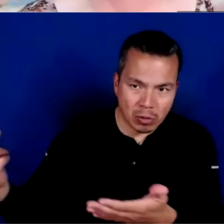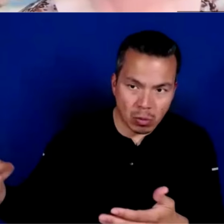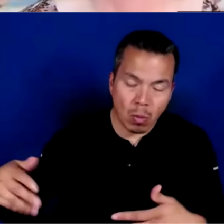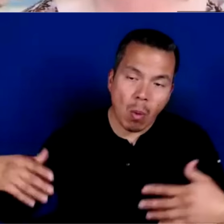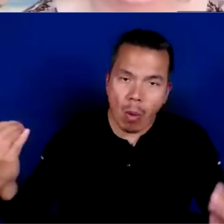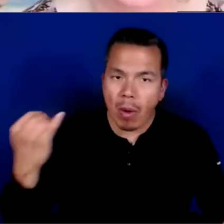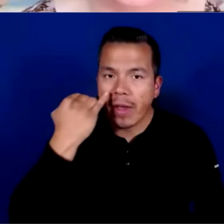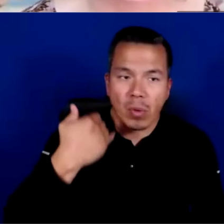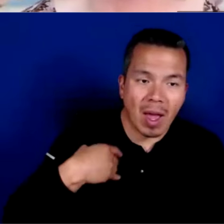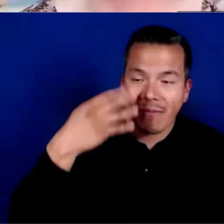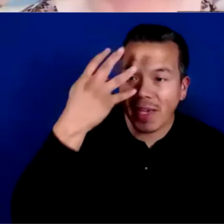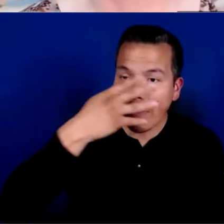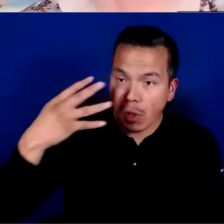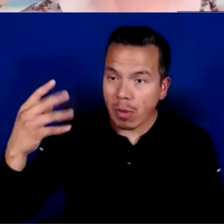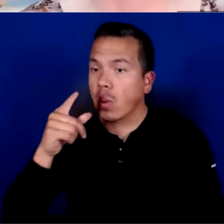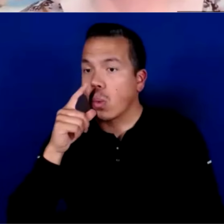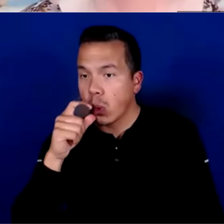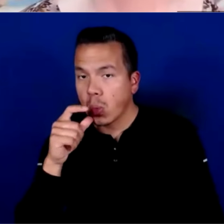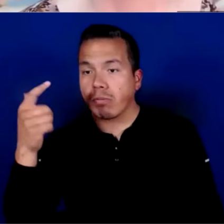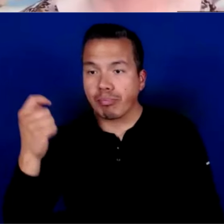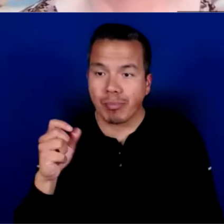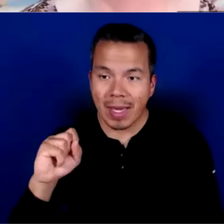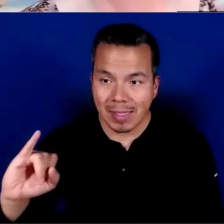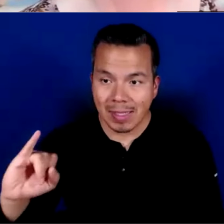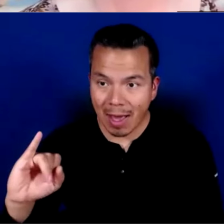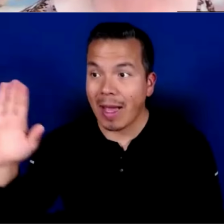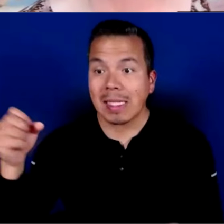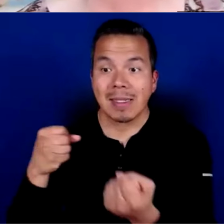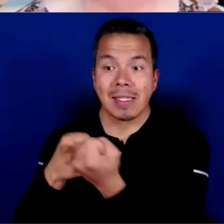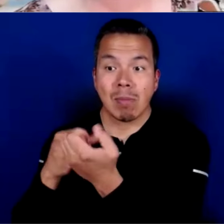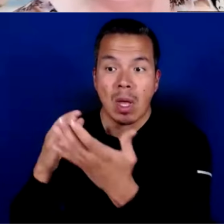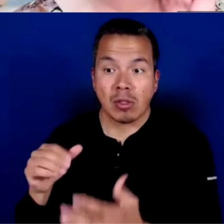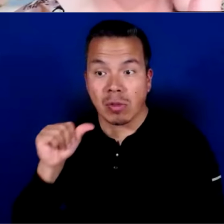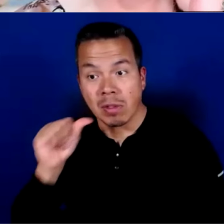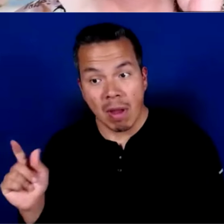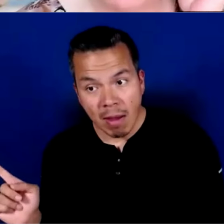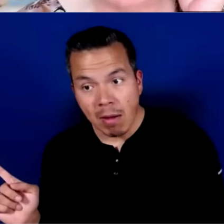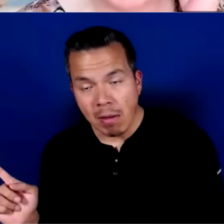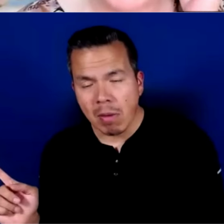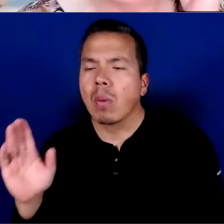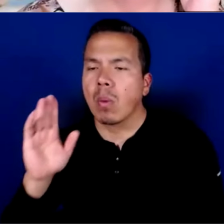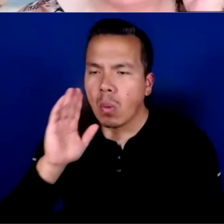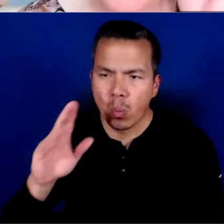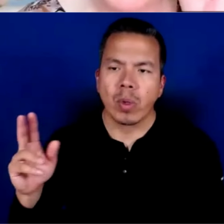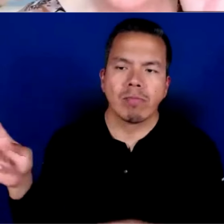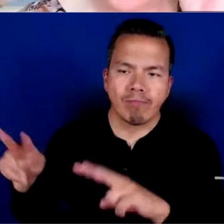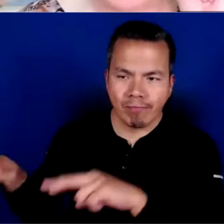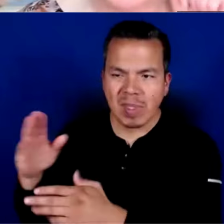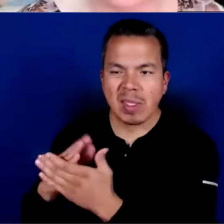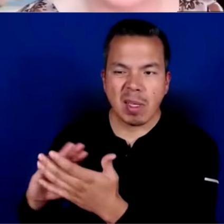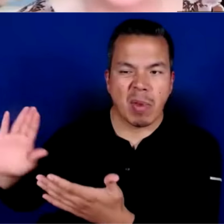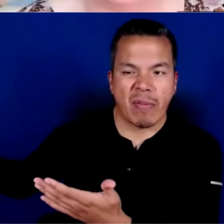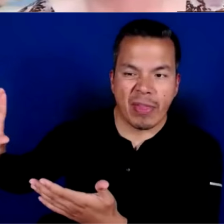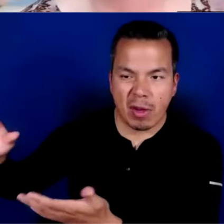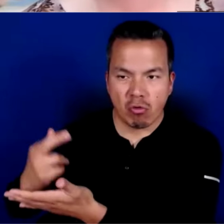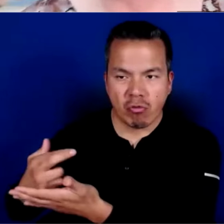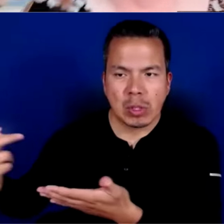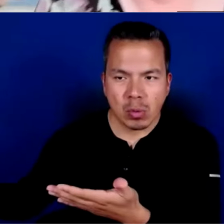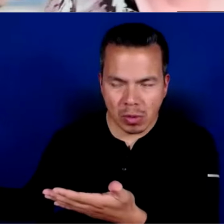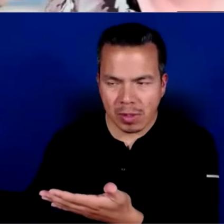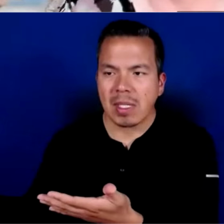immigrant who's on SSI and their sponsor is not, they're going to deem some of that sponsor's